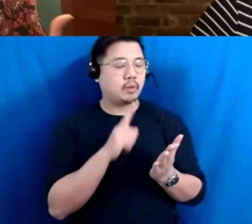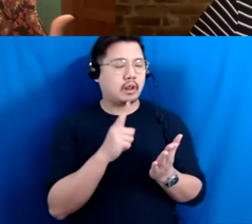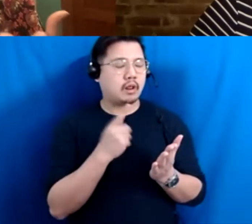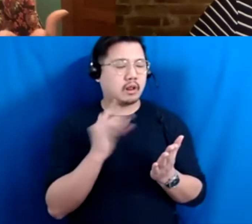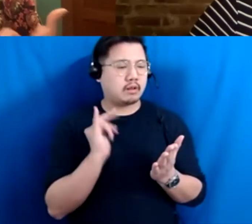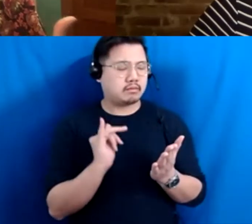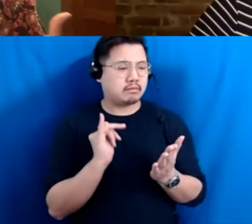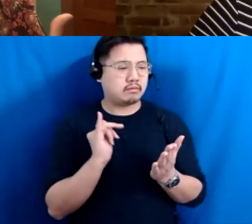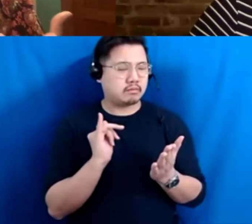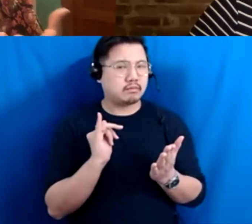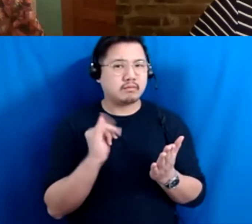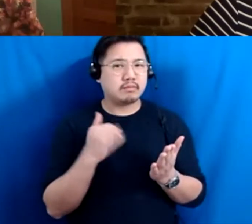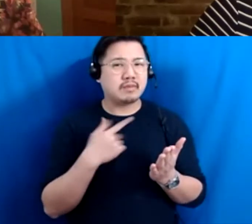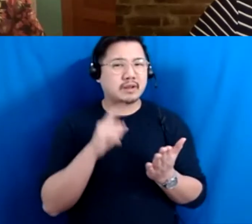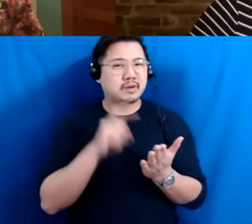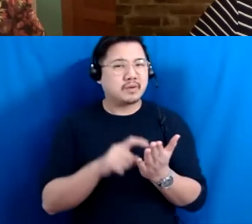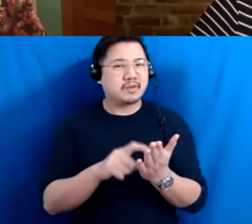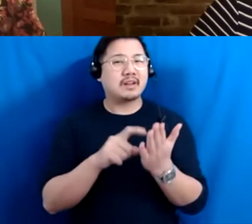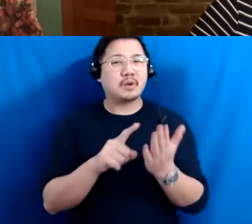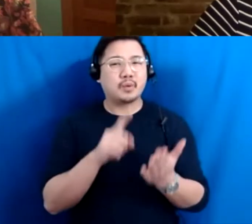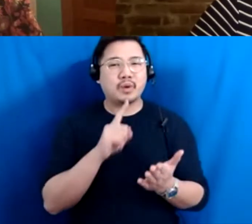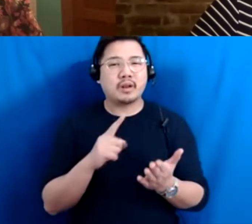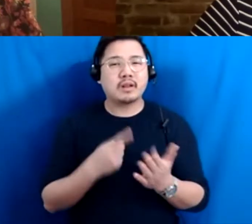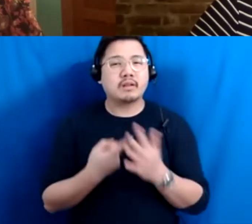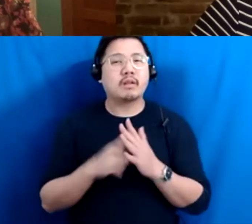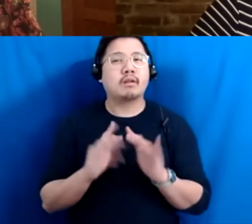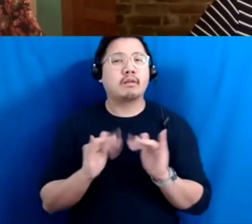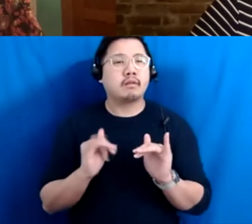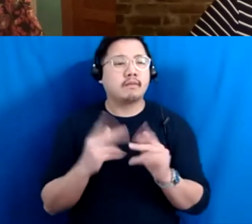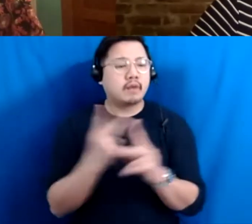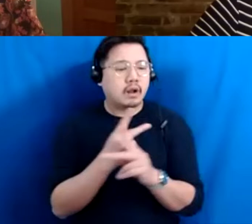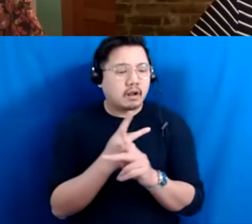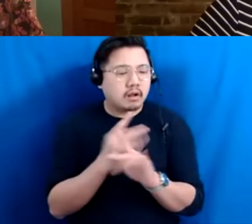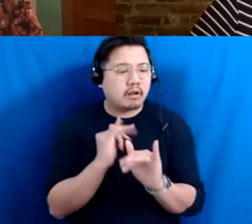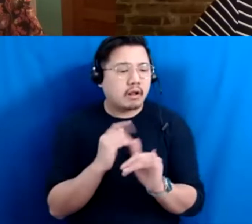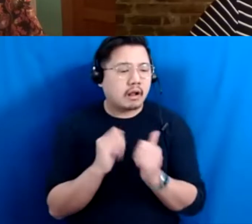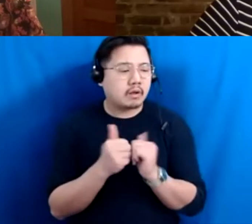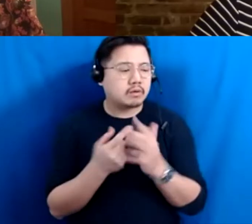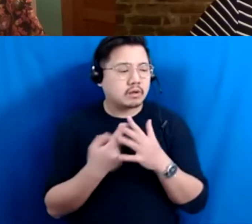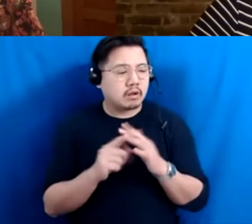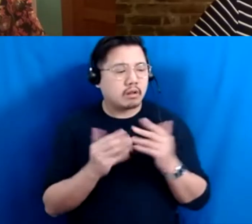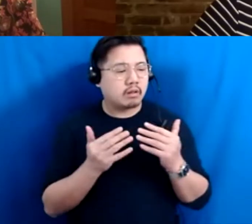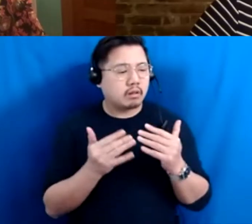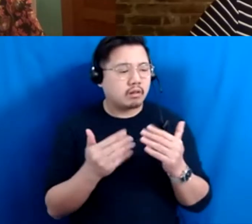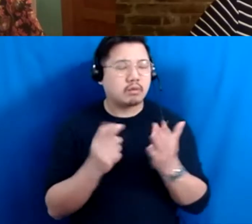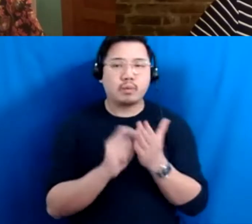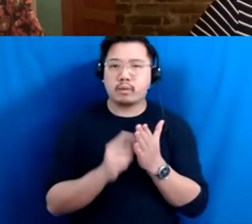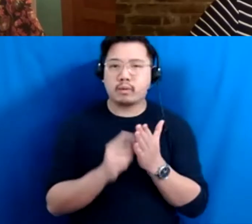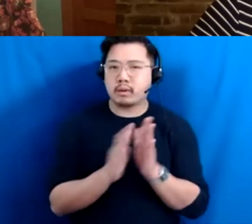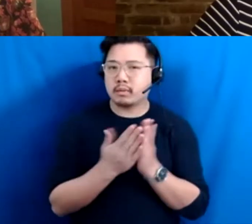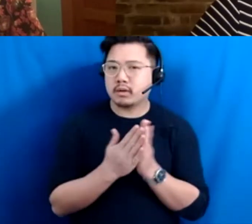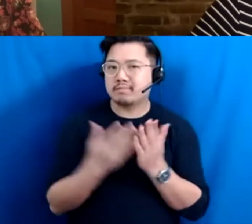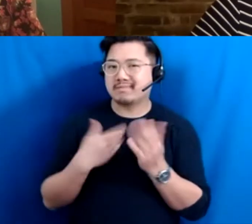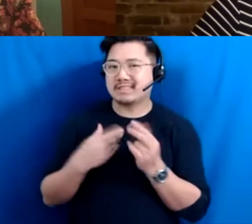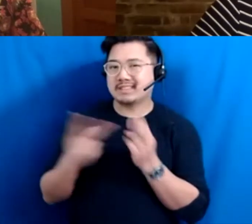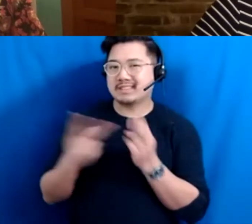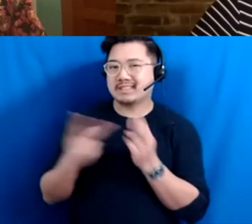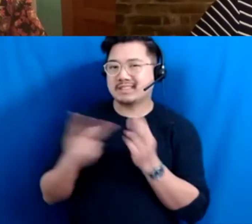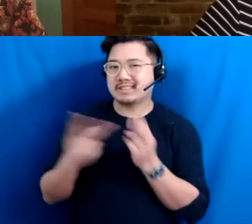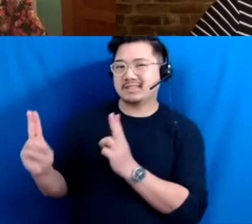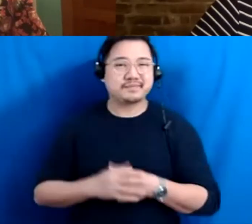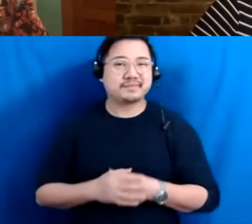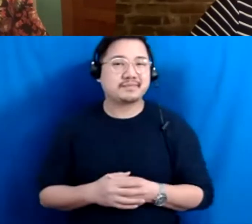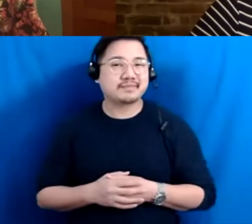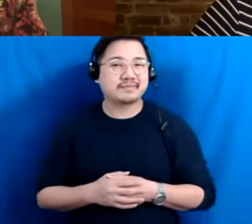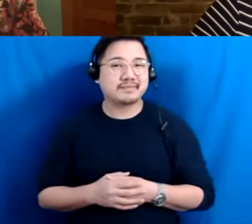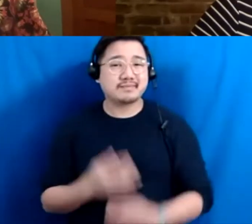of my book, my homage. Um, so that was the worst part. I had